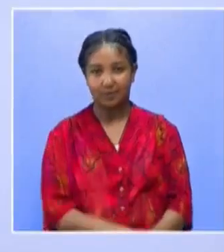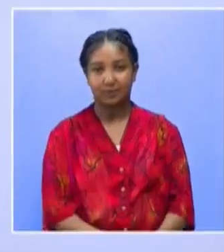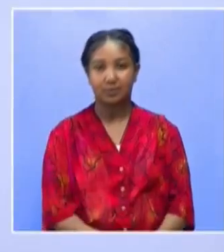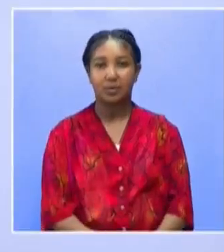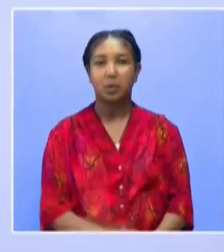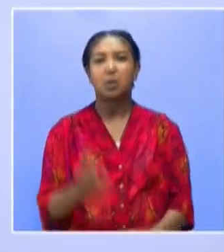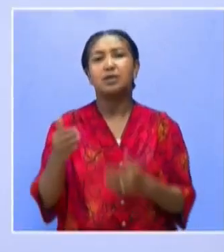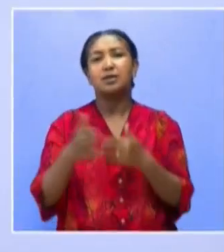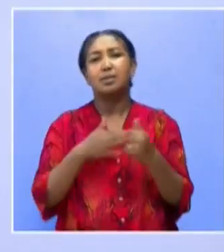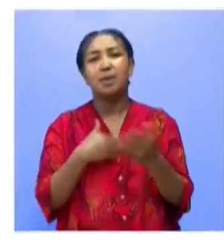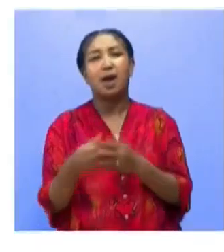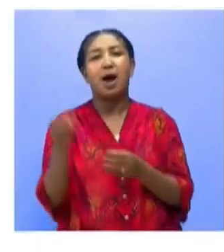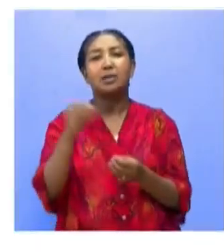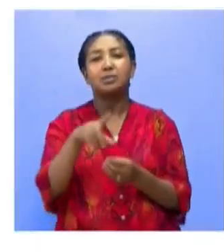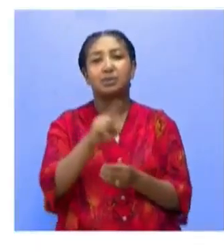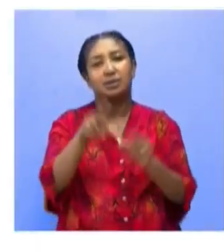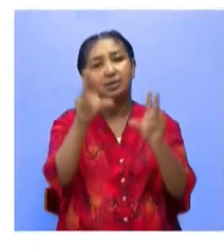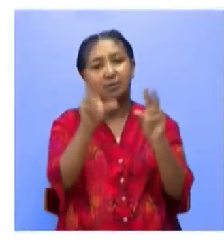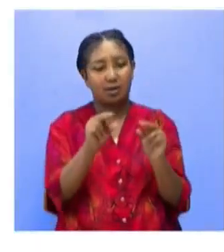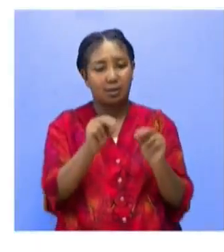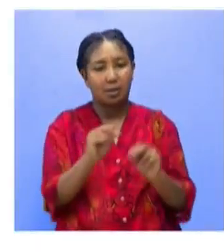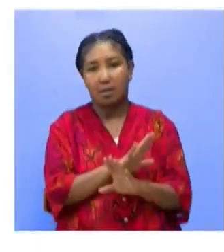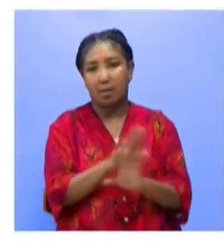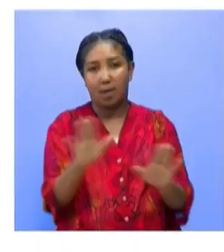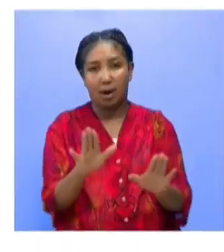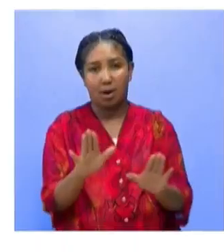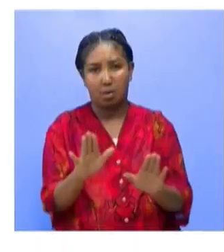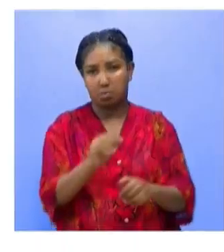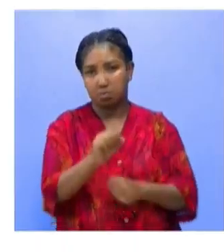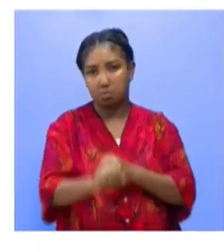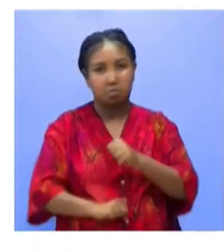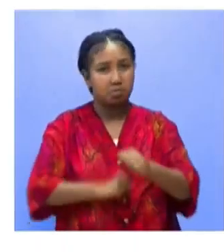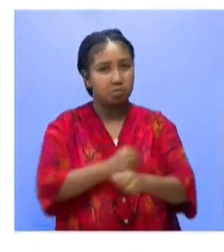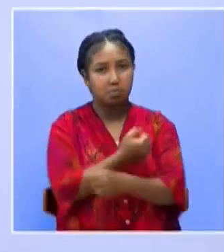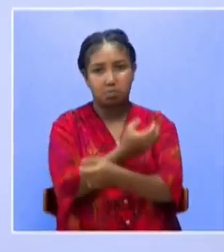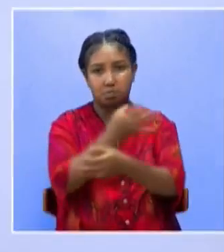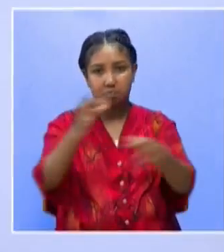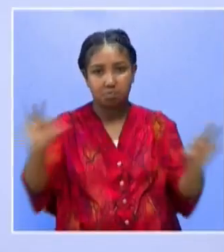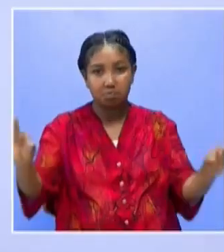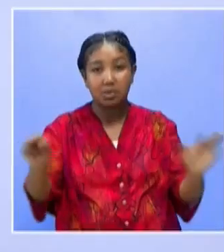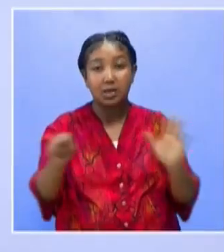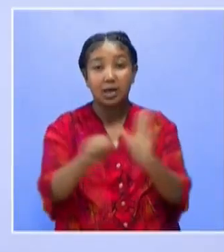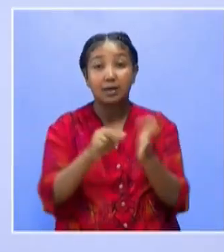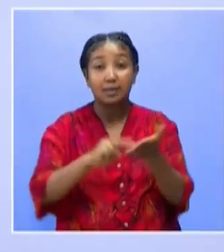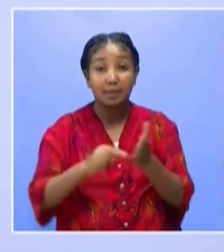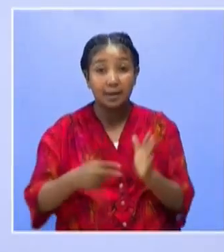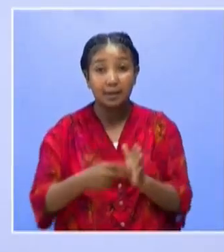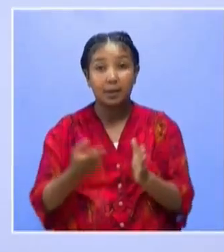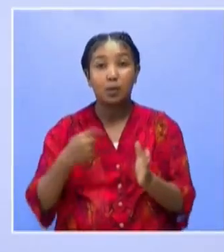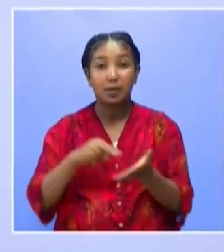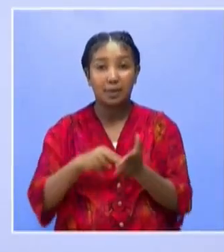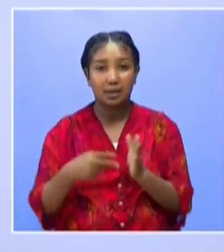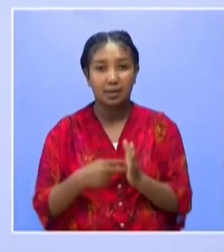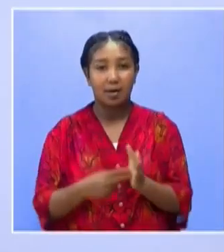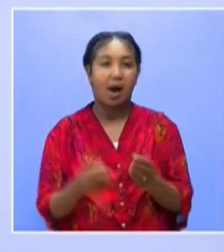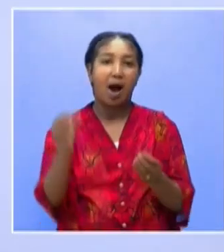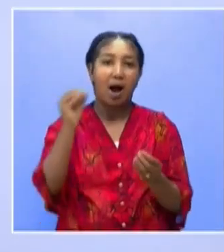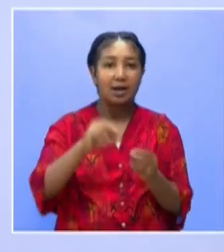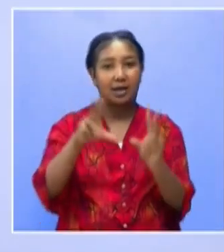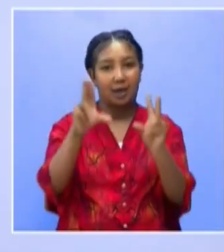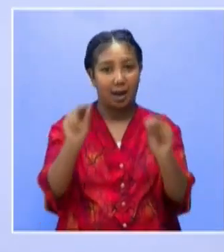we simply add what? Not here. Don't worry. When we're saying negative, we mean that adding